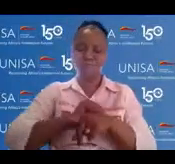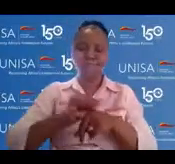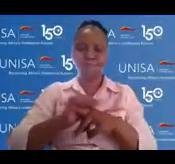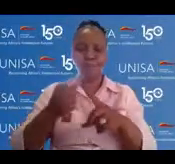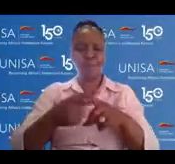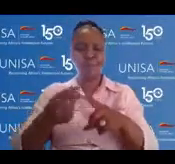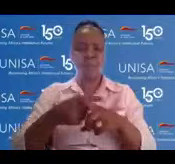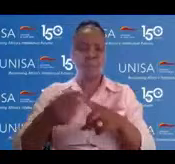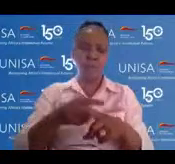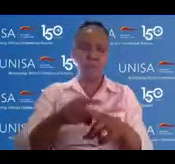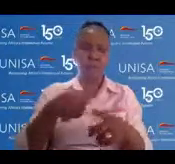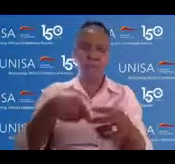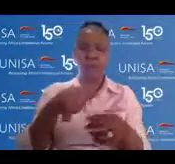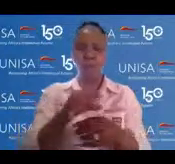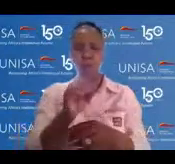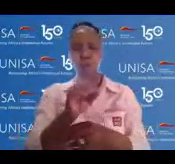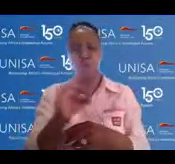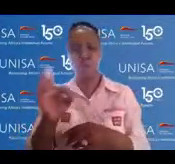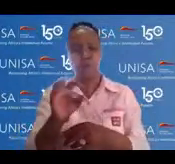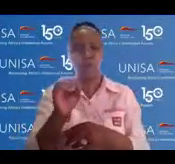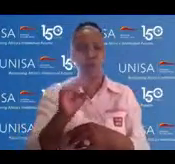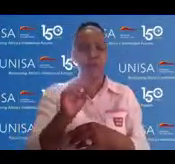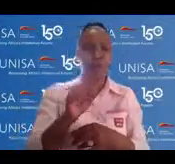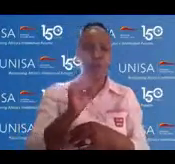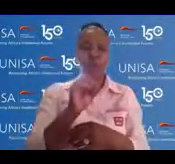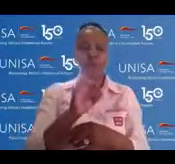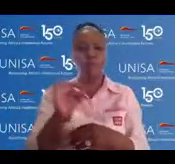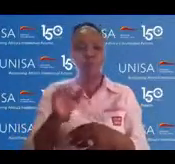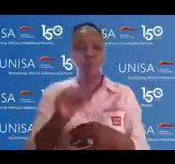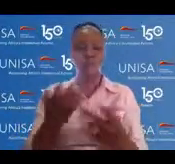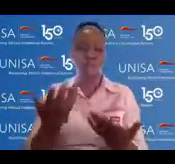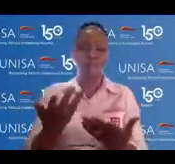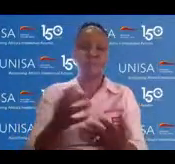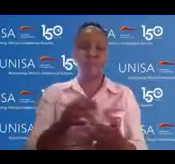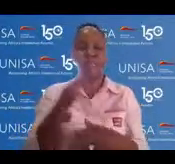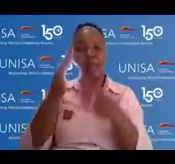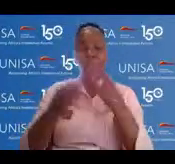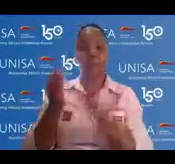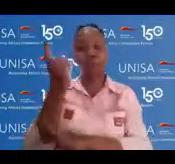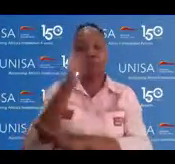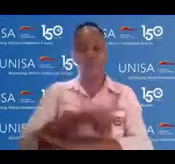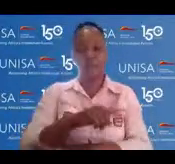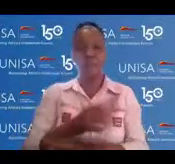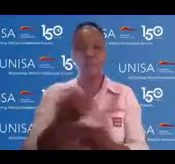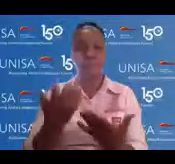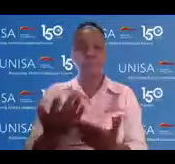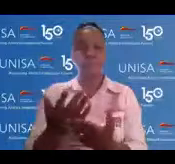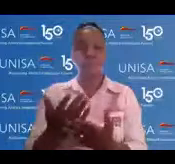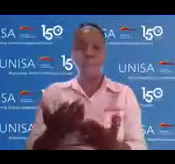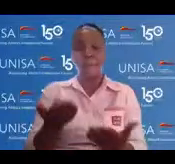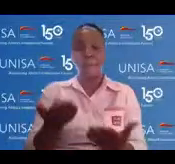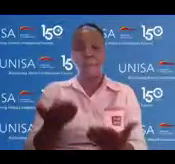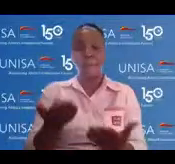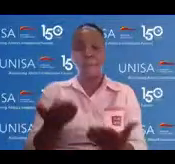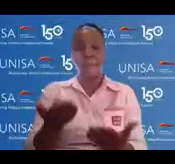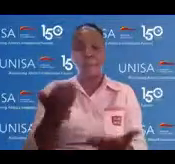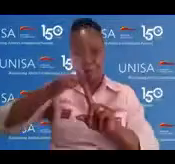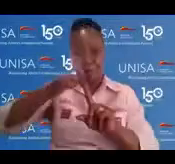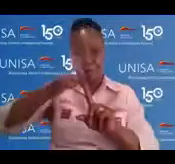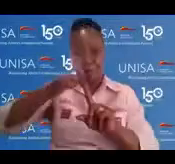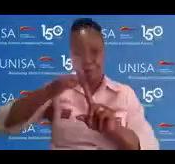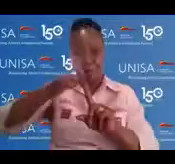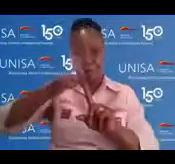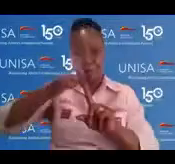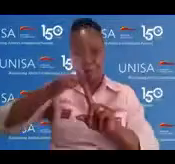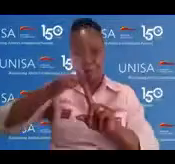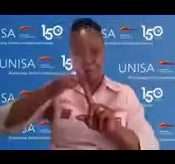it off, switch it on, reset it. So at the end of the day, if by accident you accidentally block it, then you don't have to